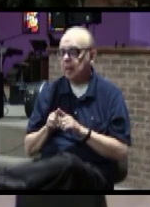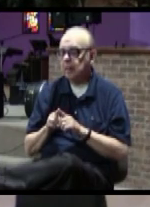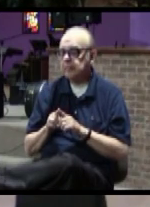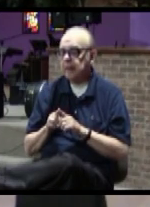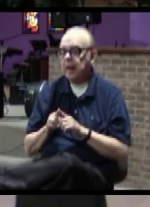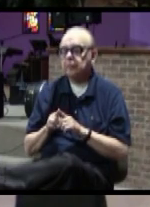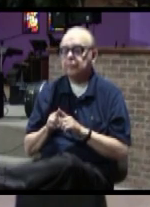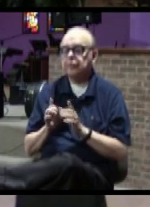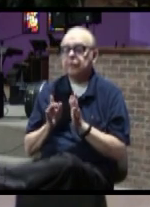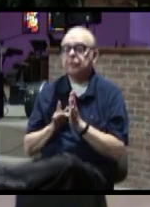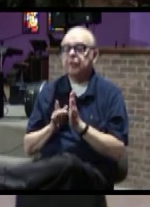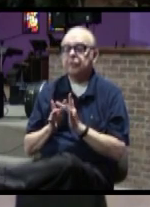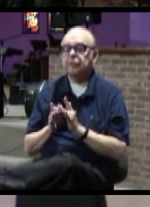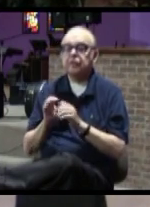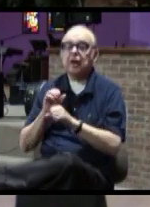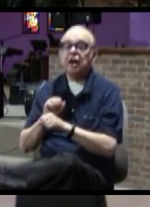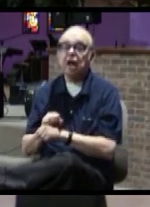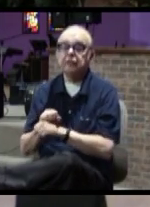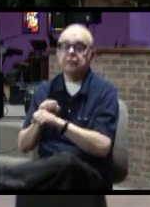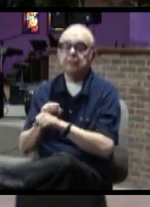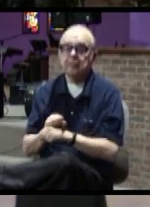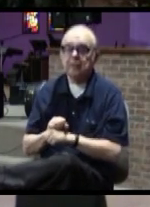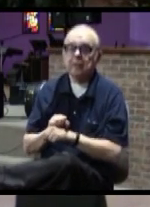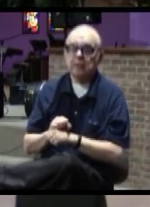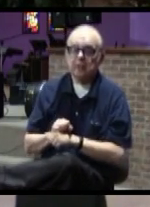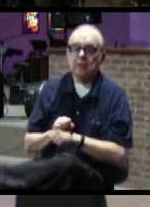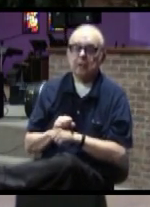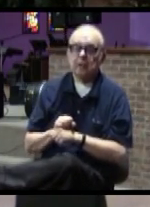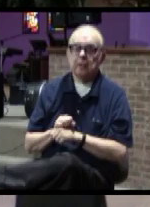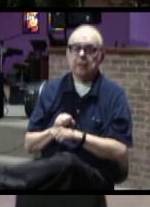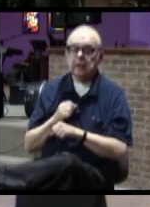as was his custom.